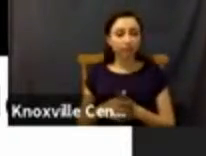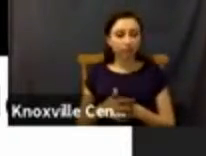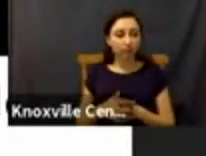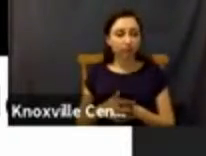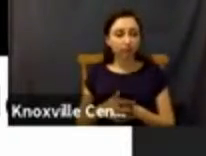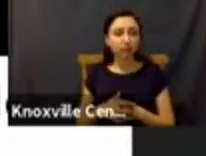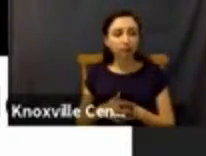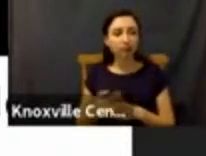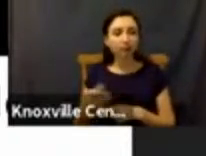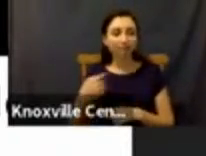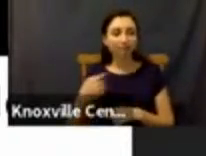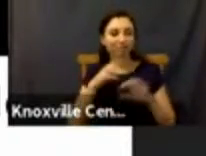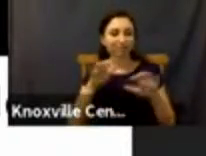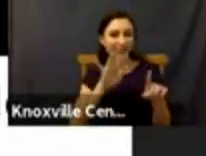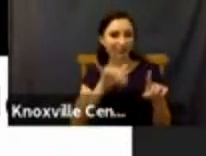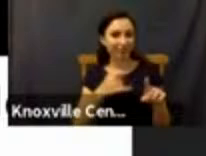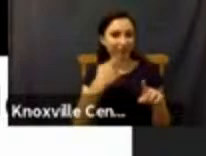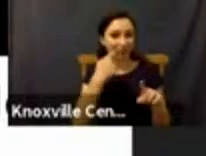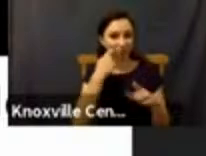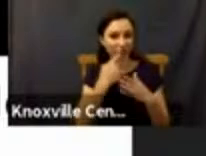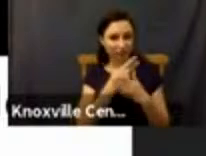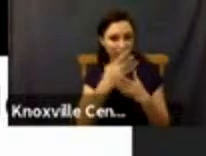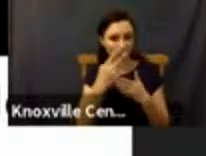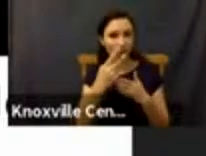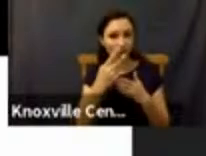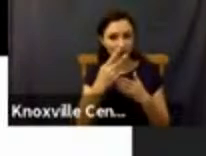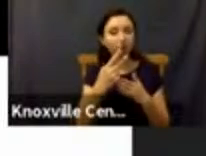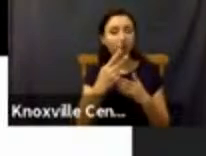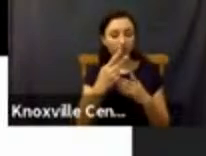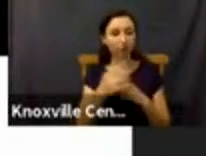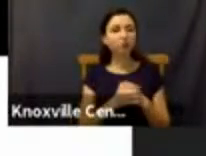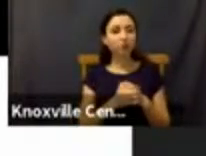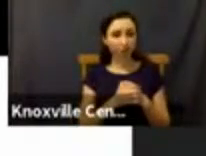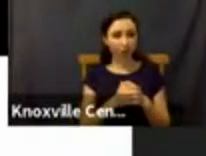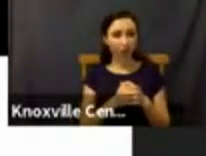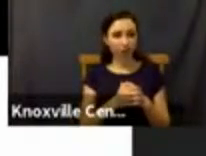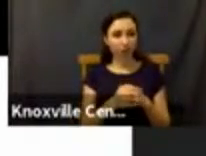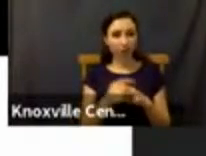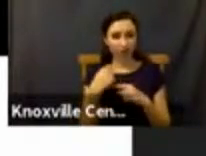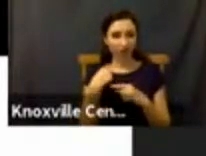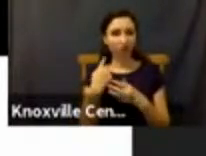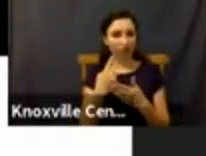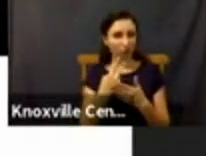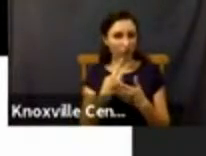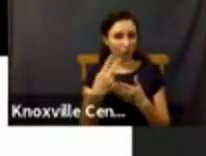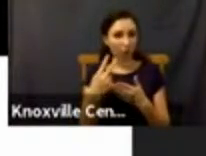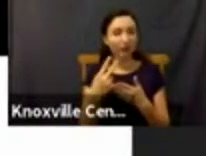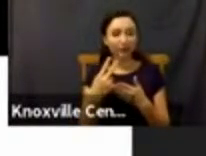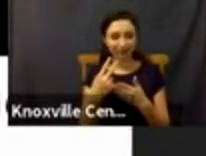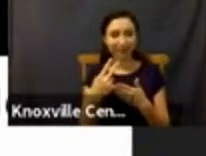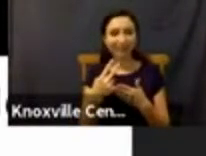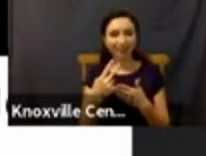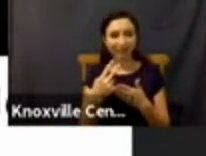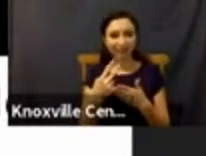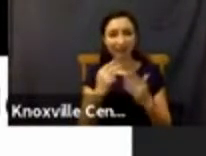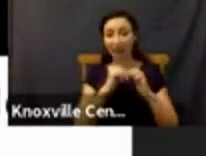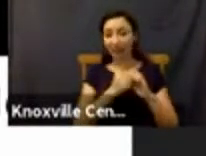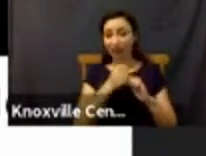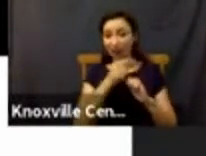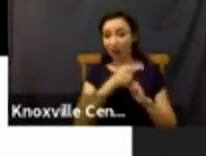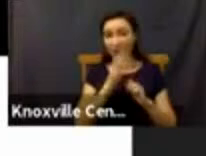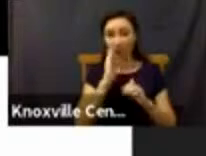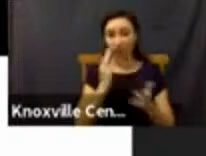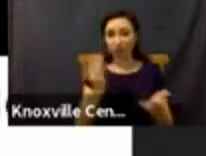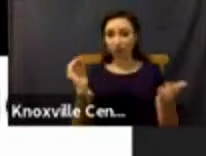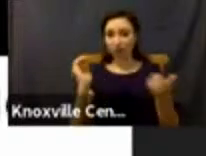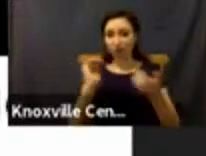essentially did in the last 2 weeks. And so I'm really, I mean, again, how these are going to complement each other is